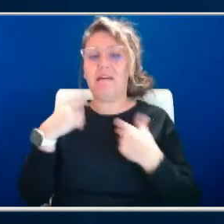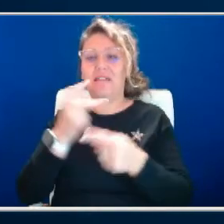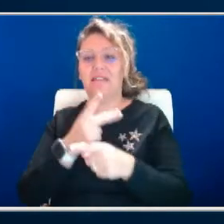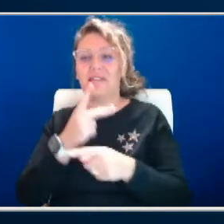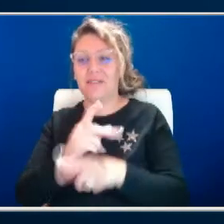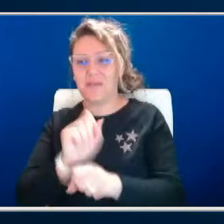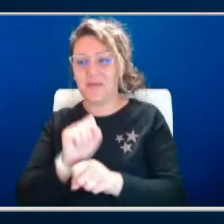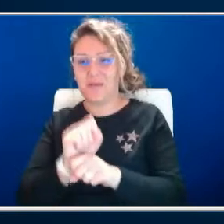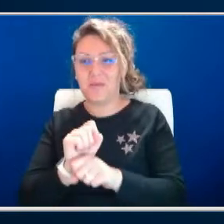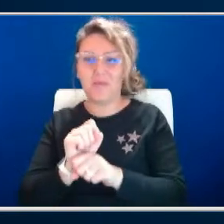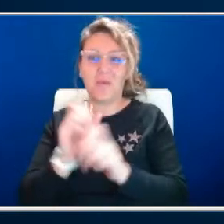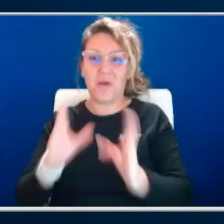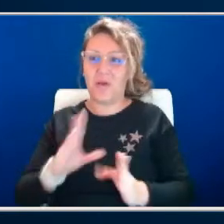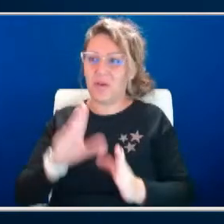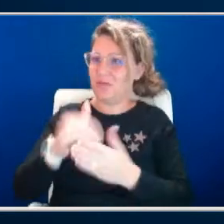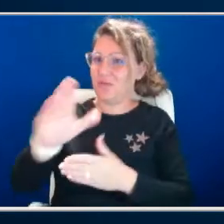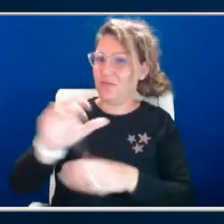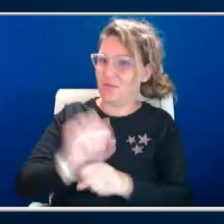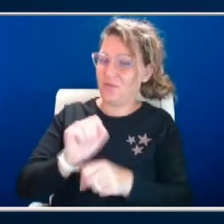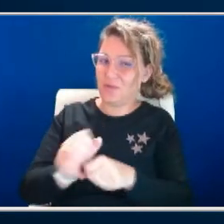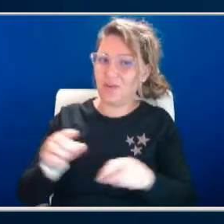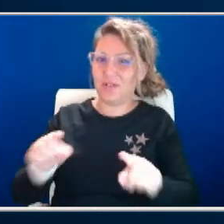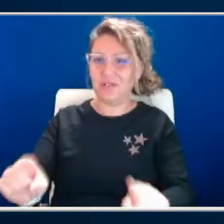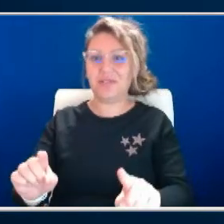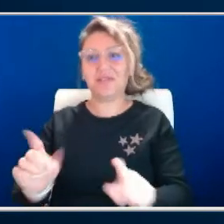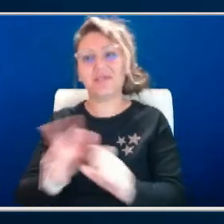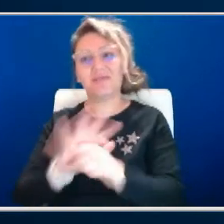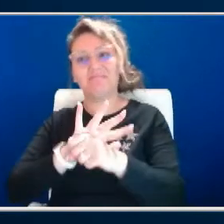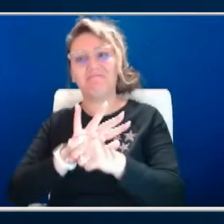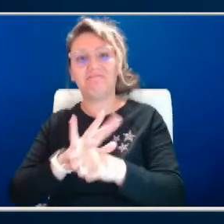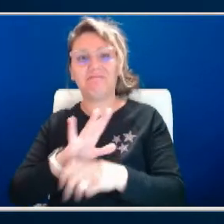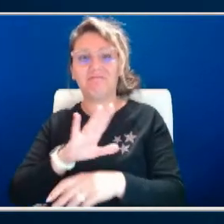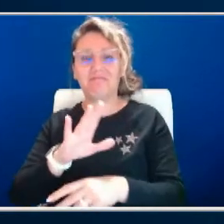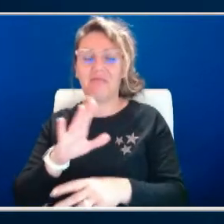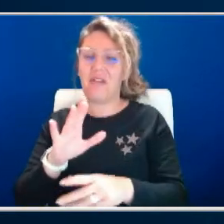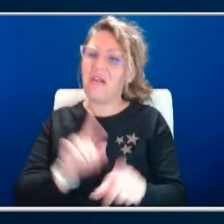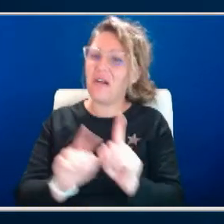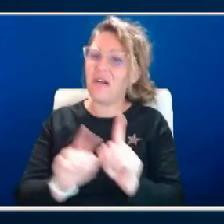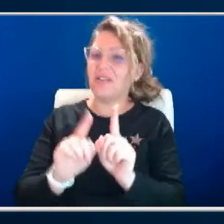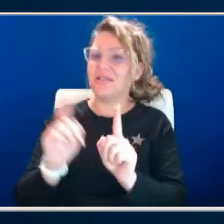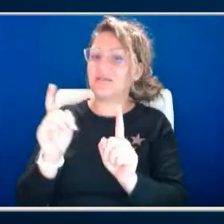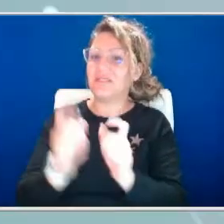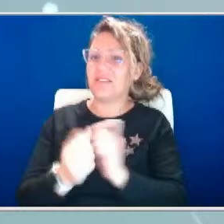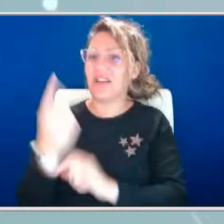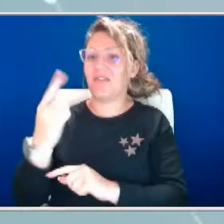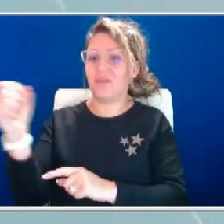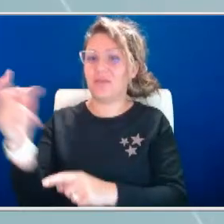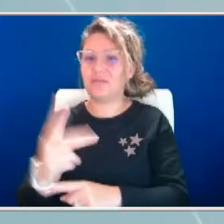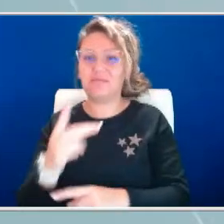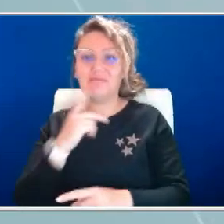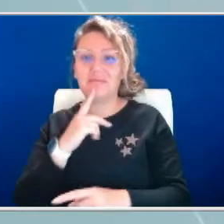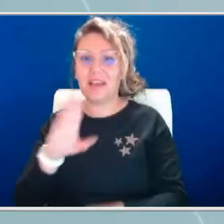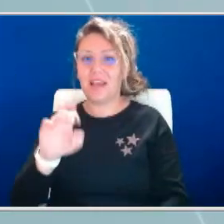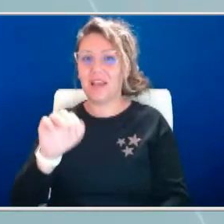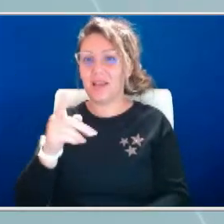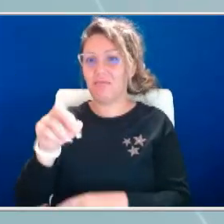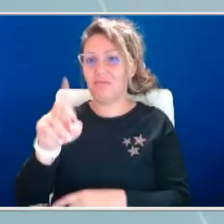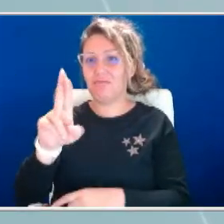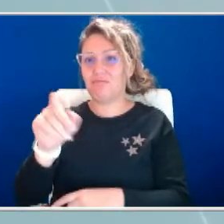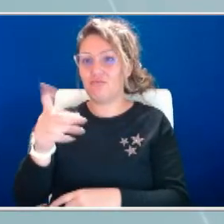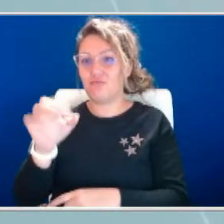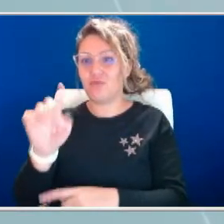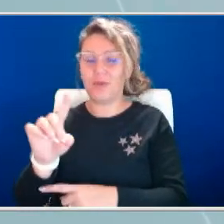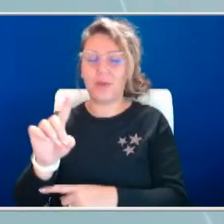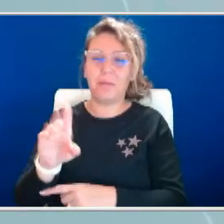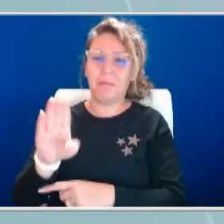their work during the pandemic. Also returning is everyone's favorite entertainment, Emerald City Band. Hey everybody, it's Dino with the